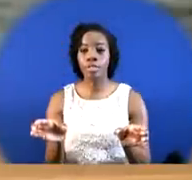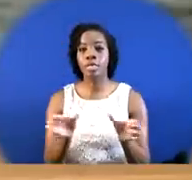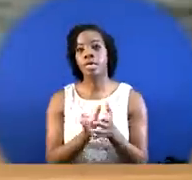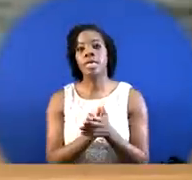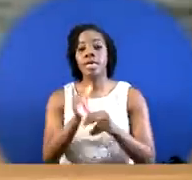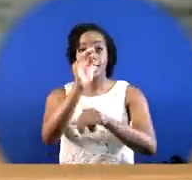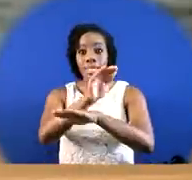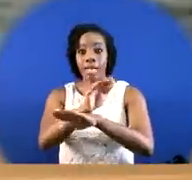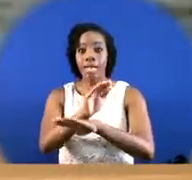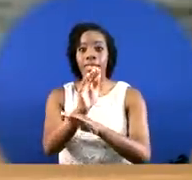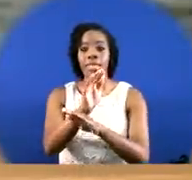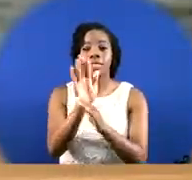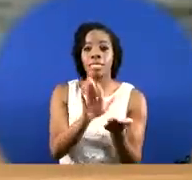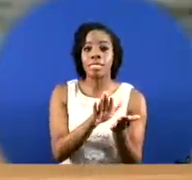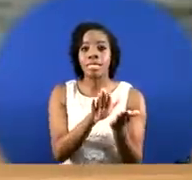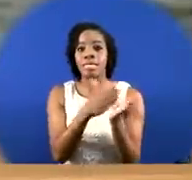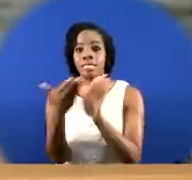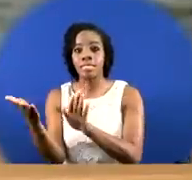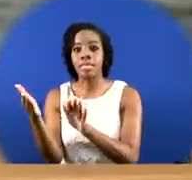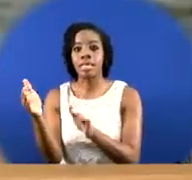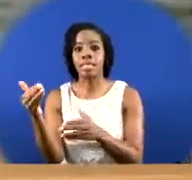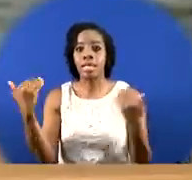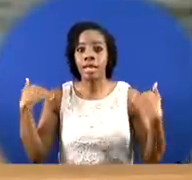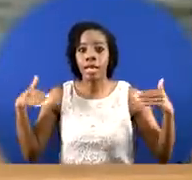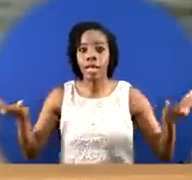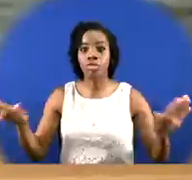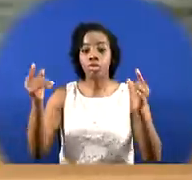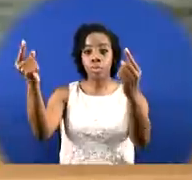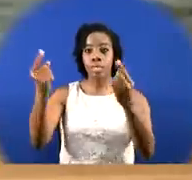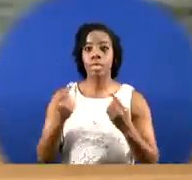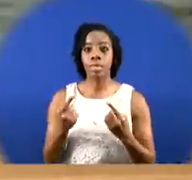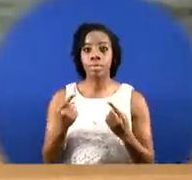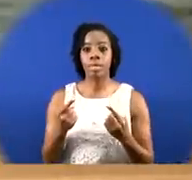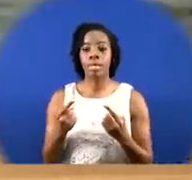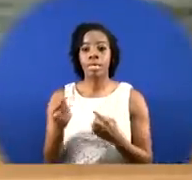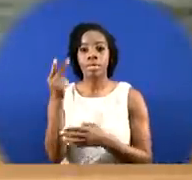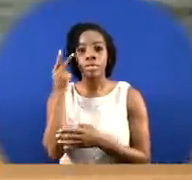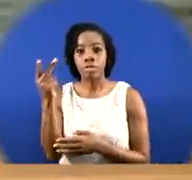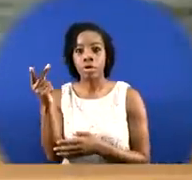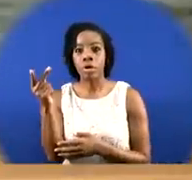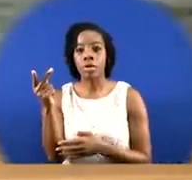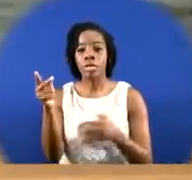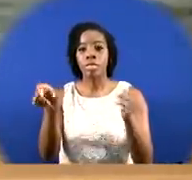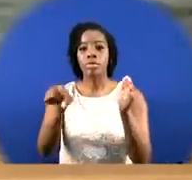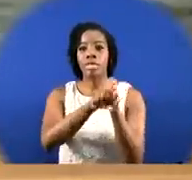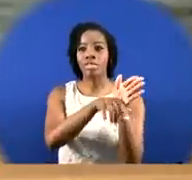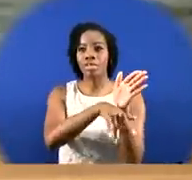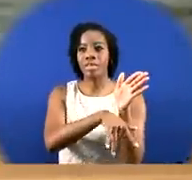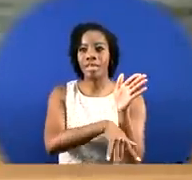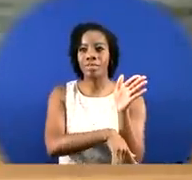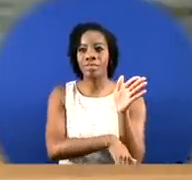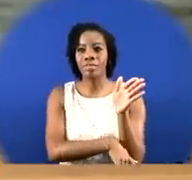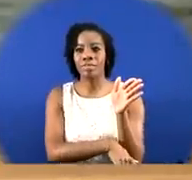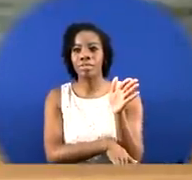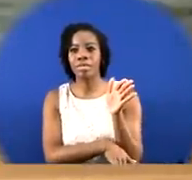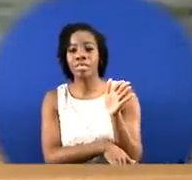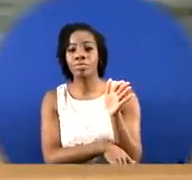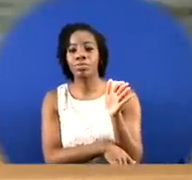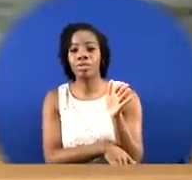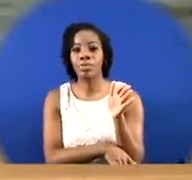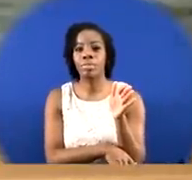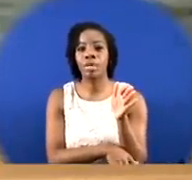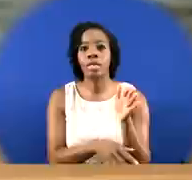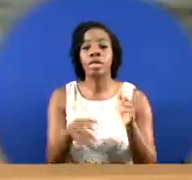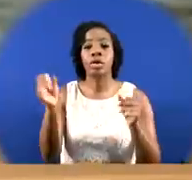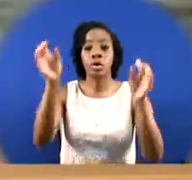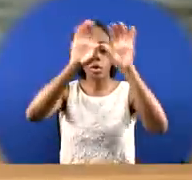night that the death angel would come through the land. And if the death angel saw the blood of the lamb on the doorpost,